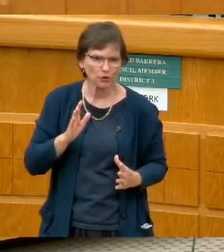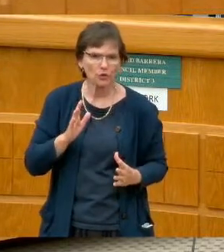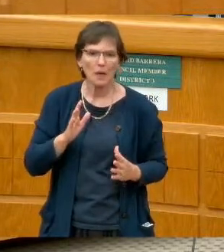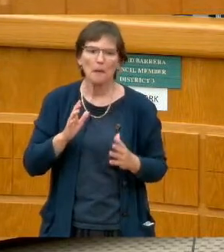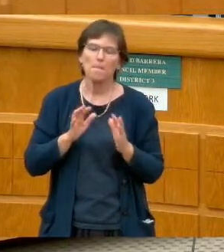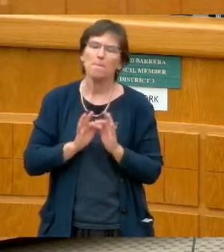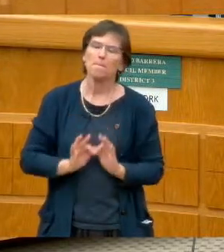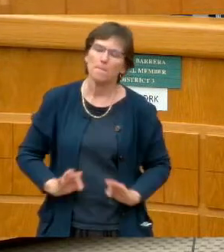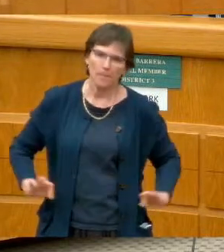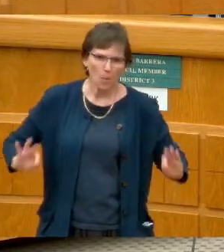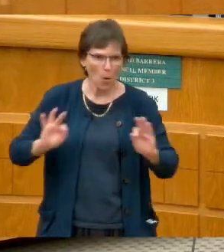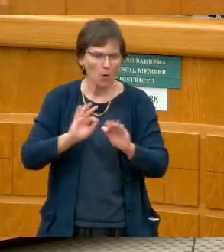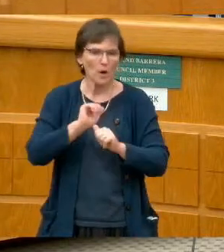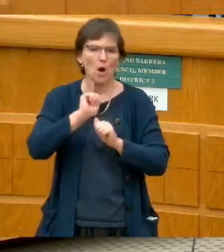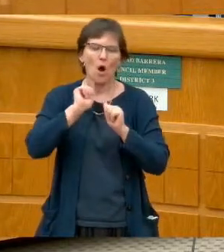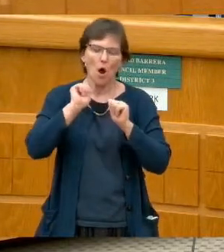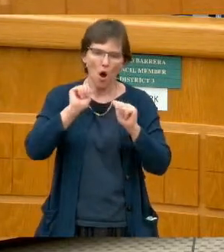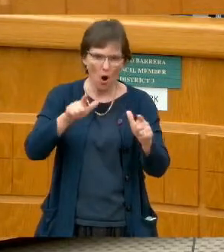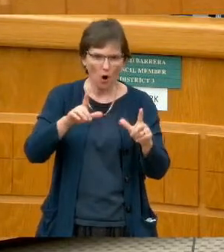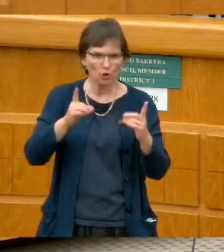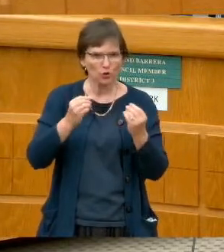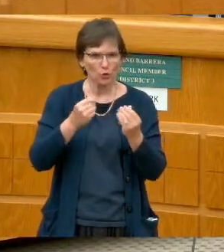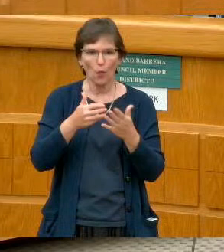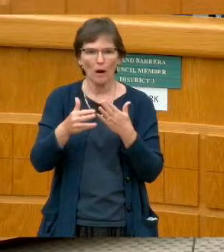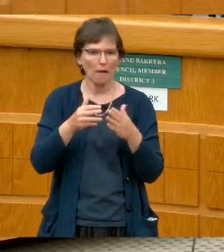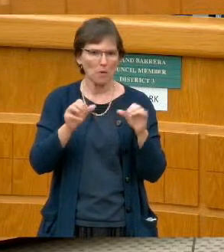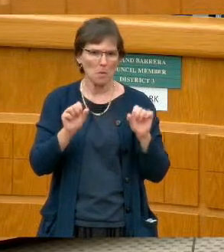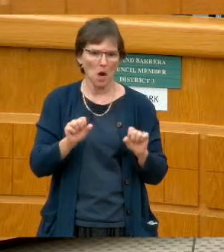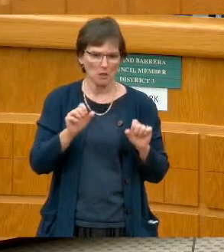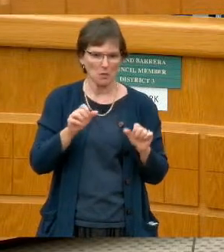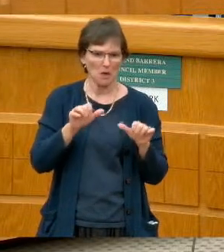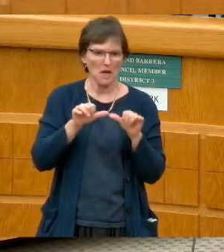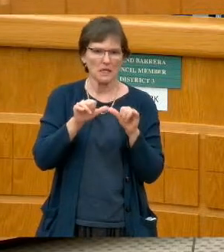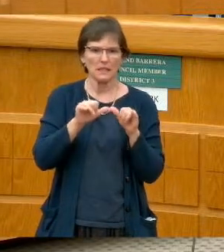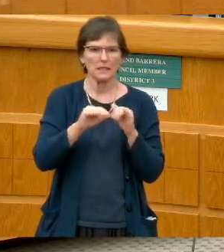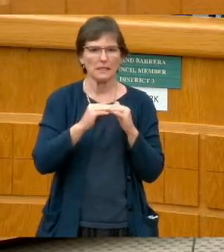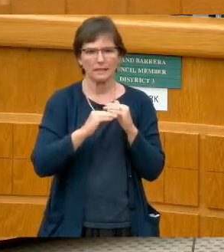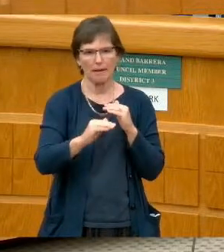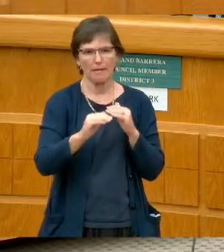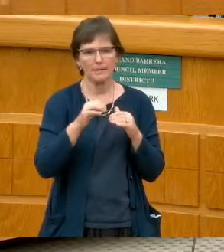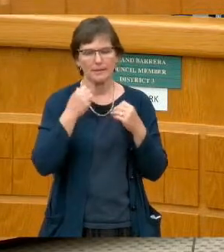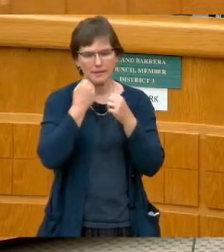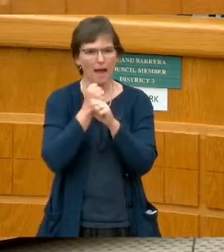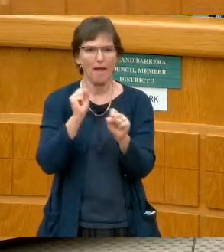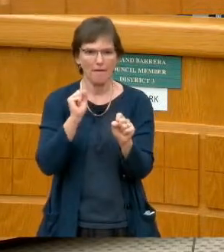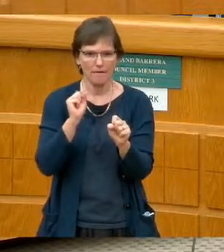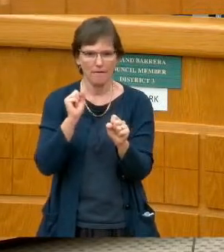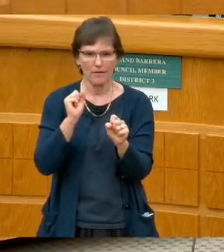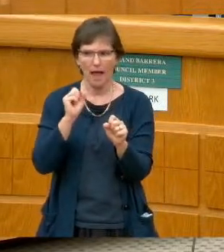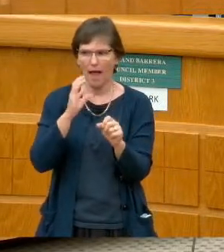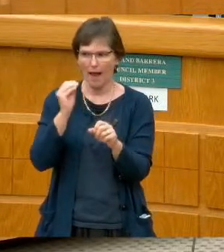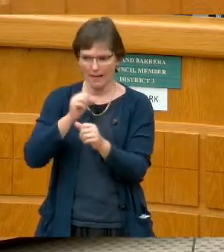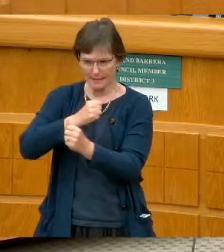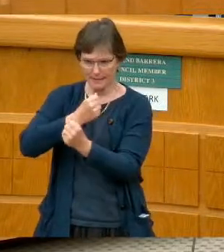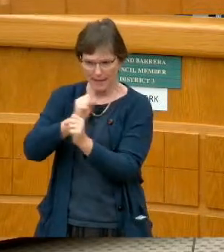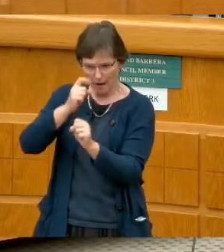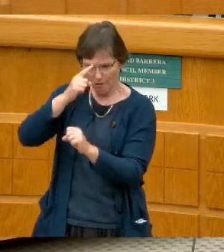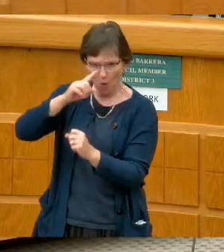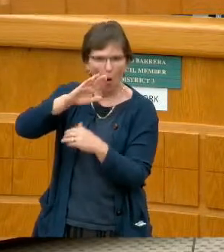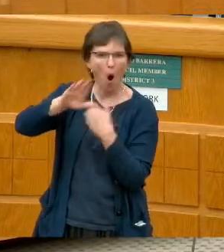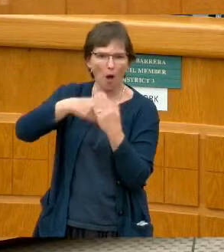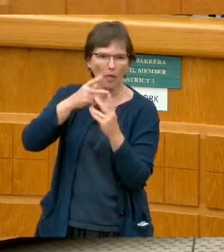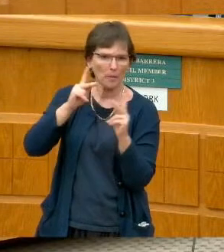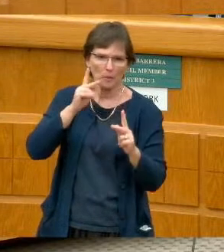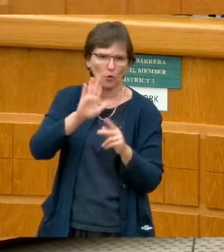ourselves safe and therefore keeping everyone around us safe as well. This continues to be a